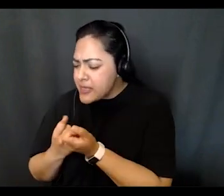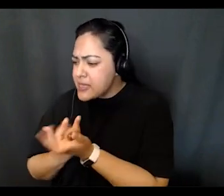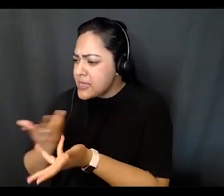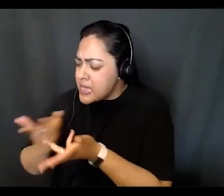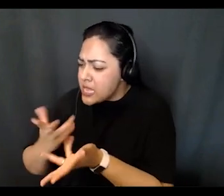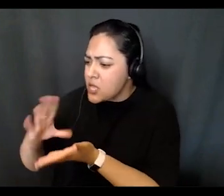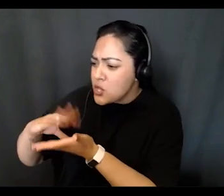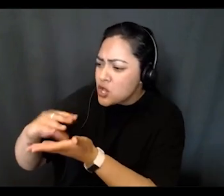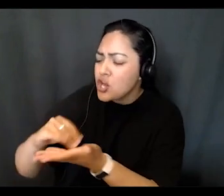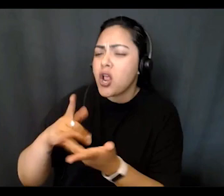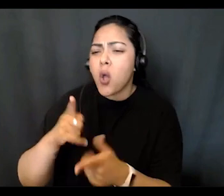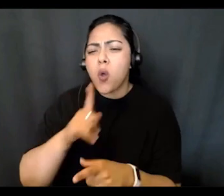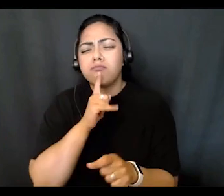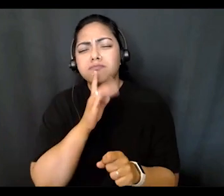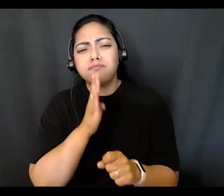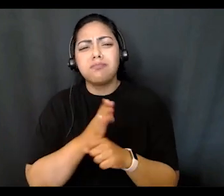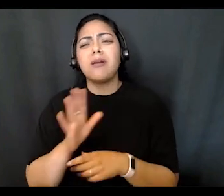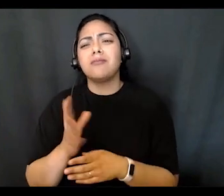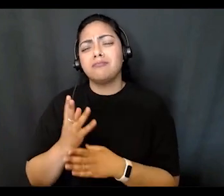Next slide, please.